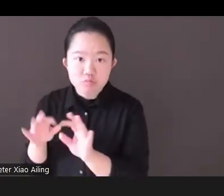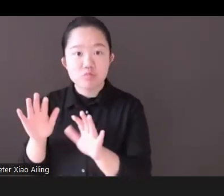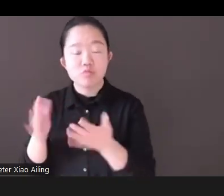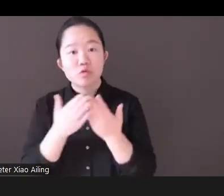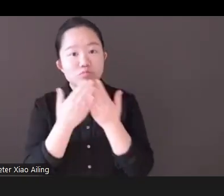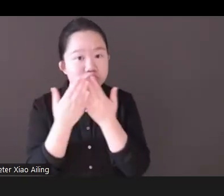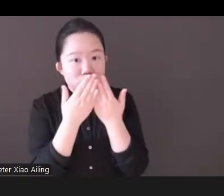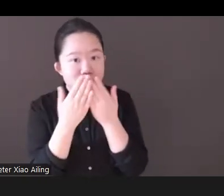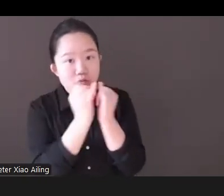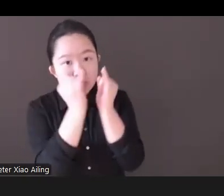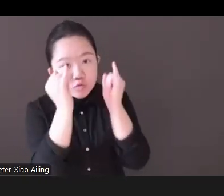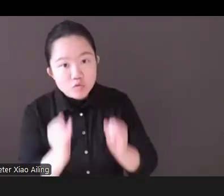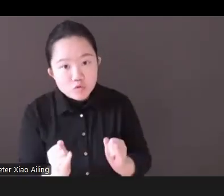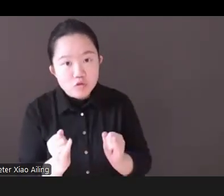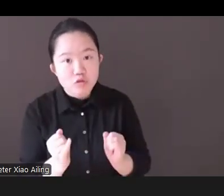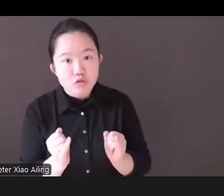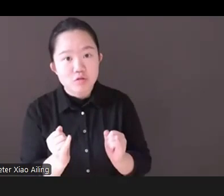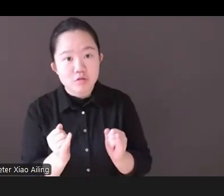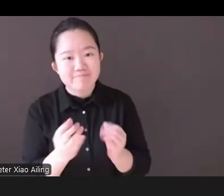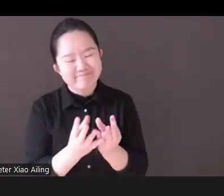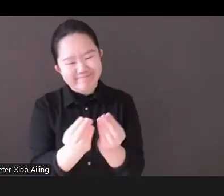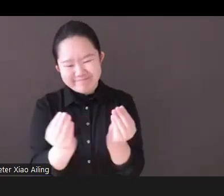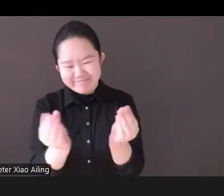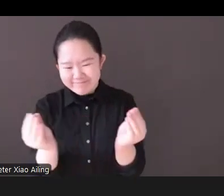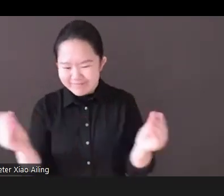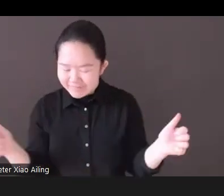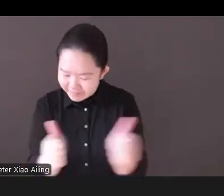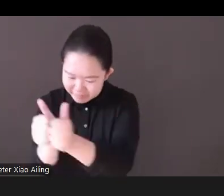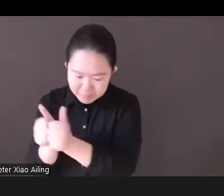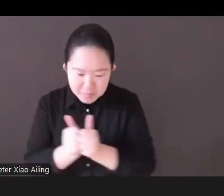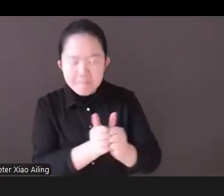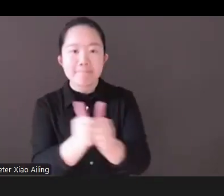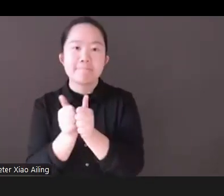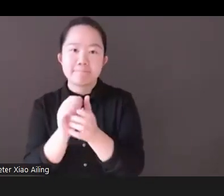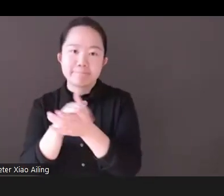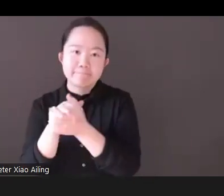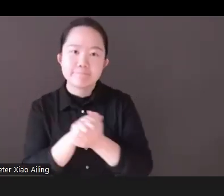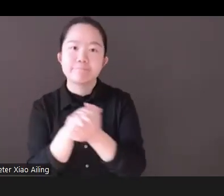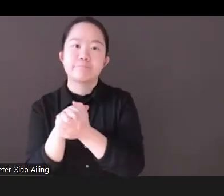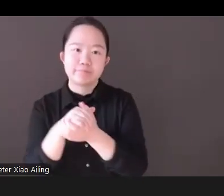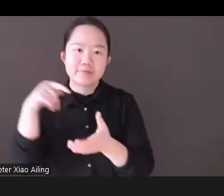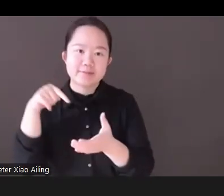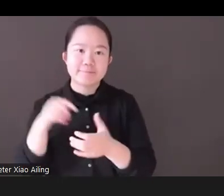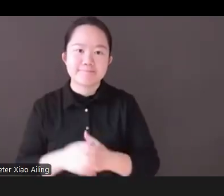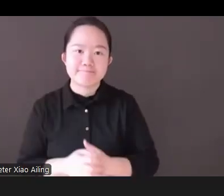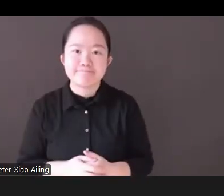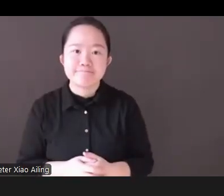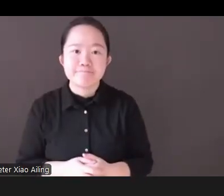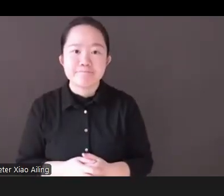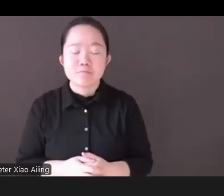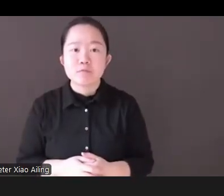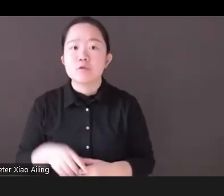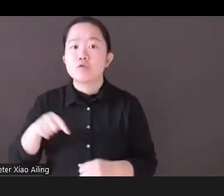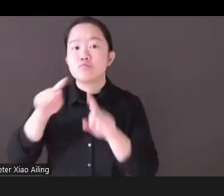is our State Consumer Right Protection Authority, because we are the main market surveillance authority in Lithuania. So